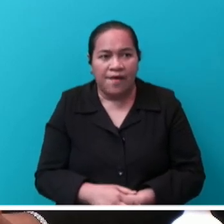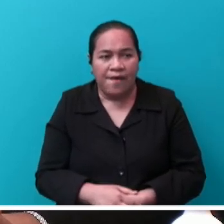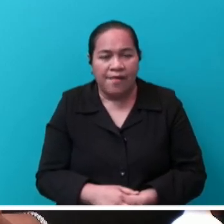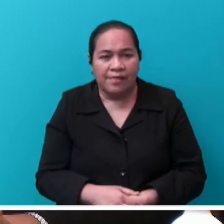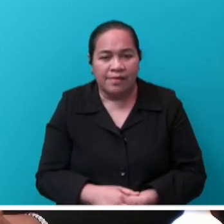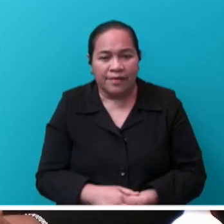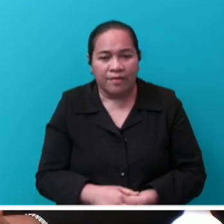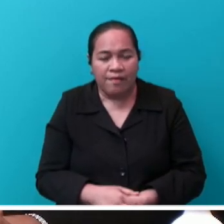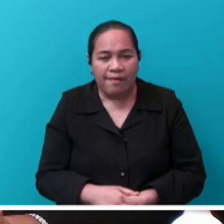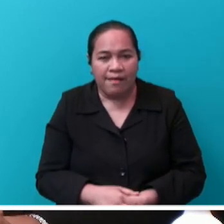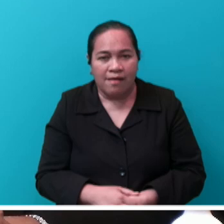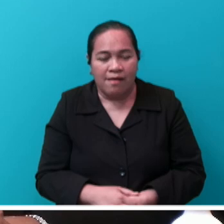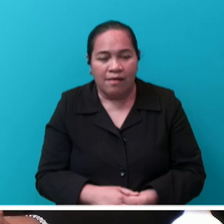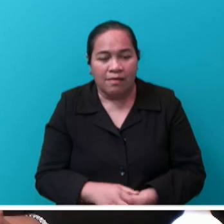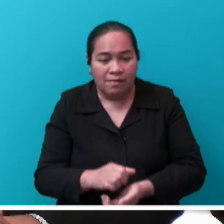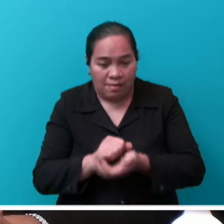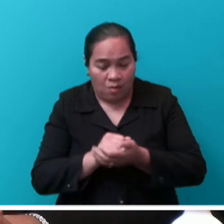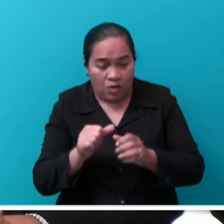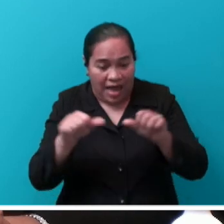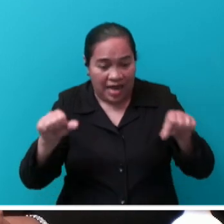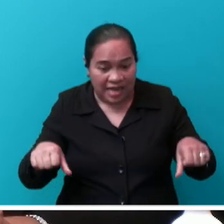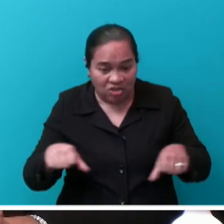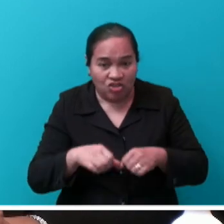in keeping with the aquaculture bill that was